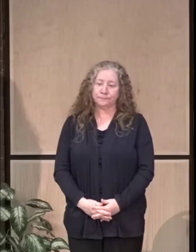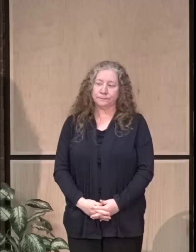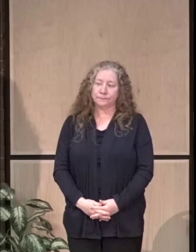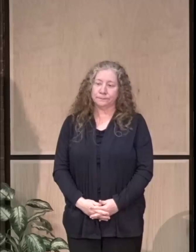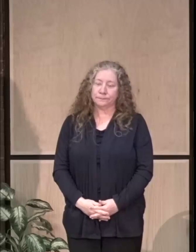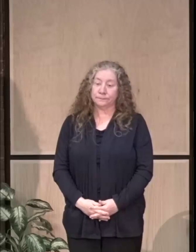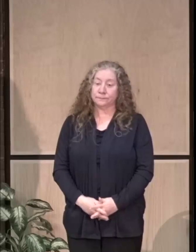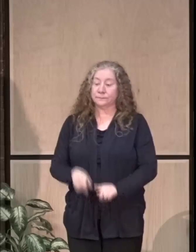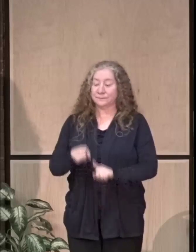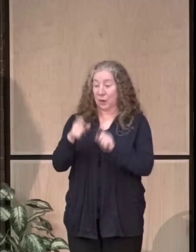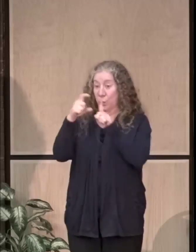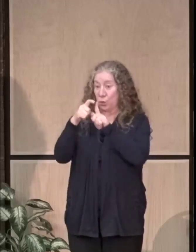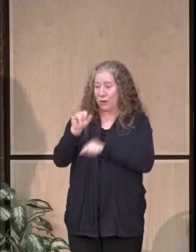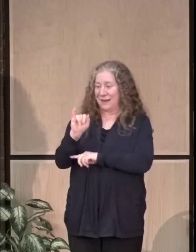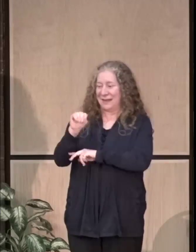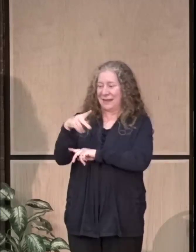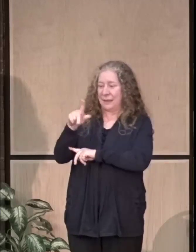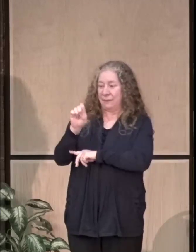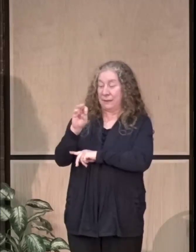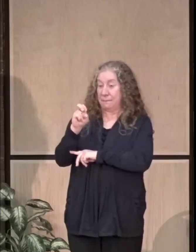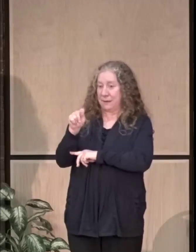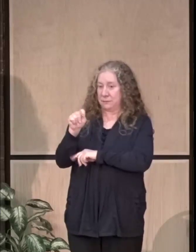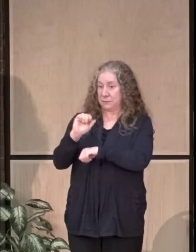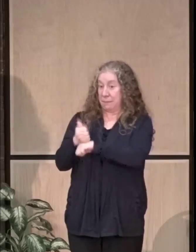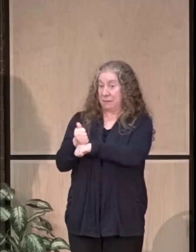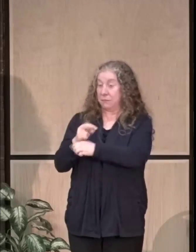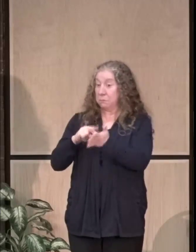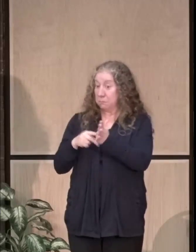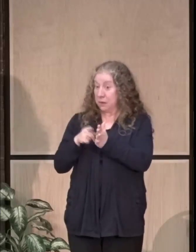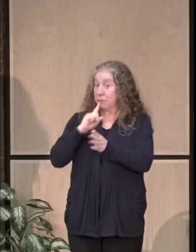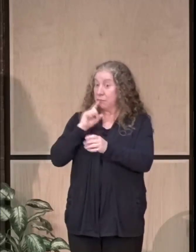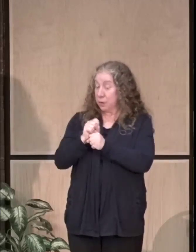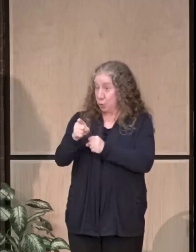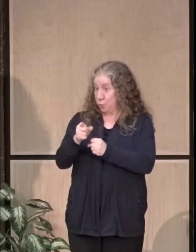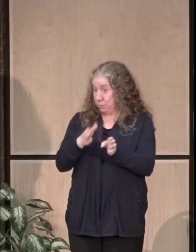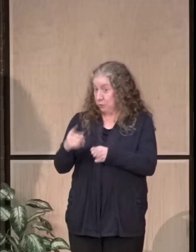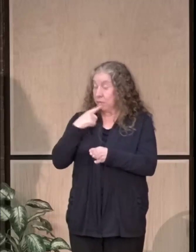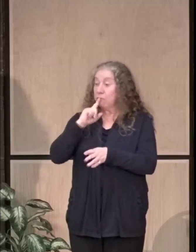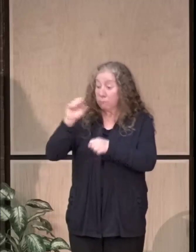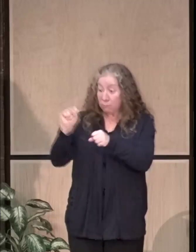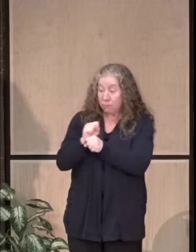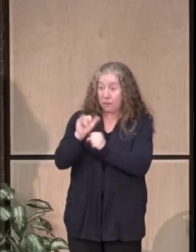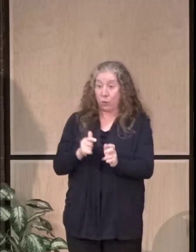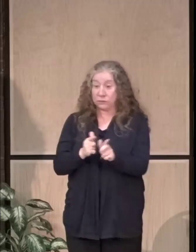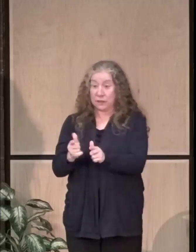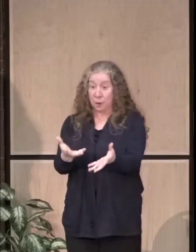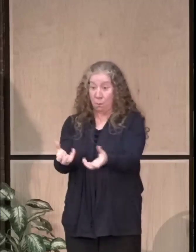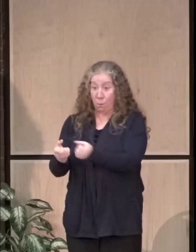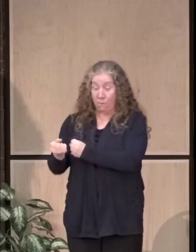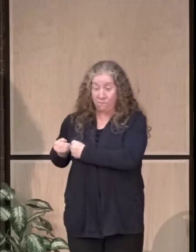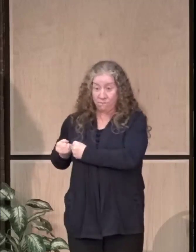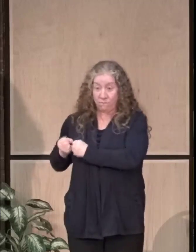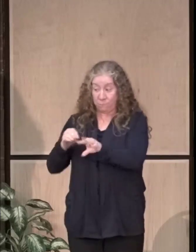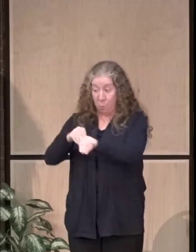By implemented, did you mean to say that they had actually been moved? The guns had actually been moved?